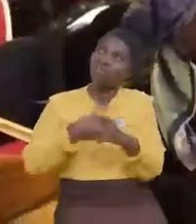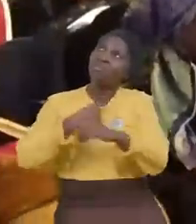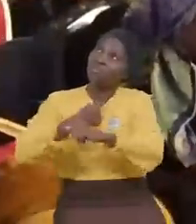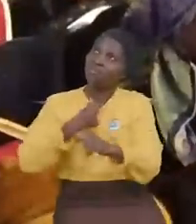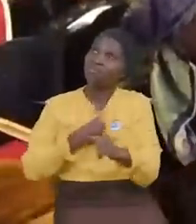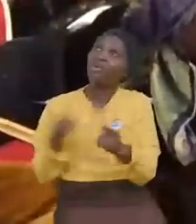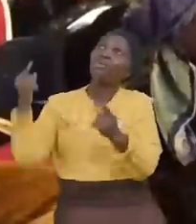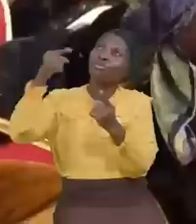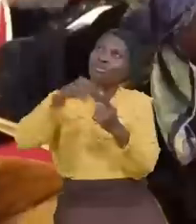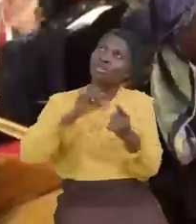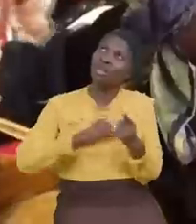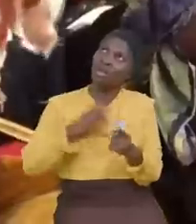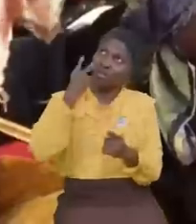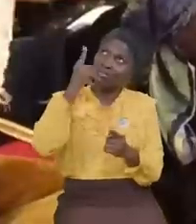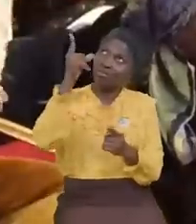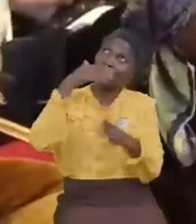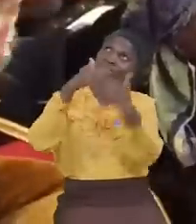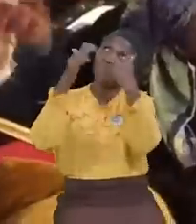I see your face in heaven.